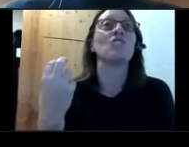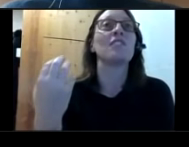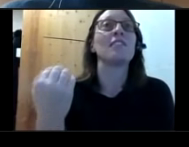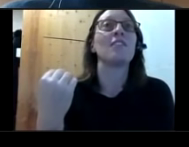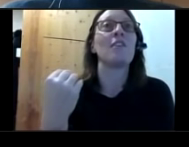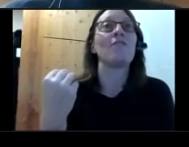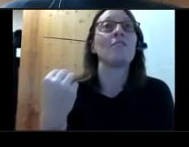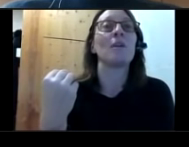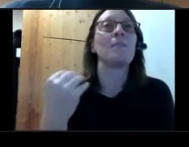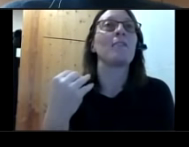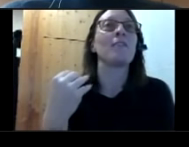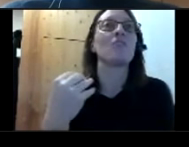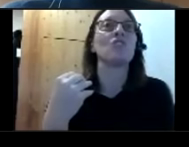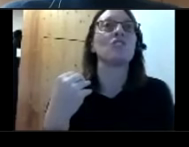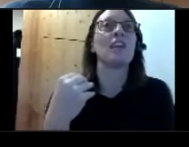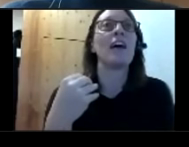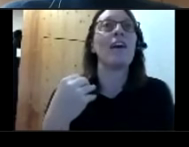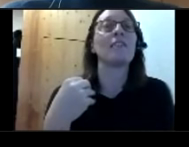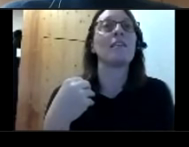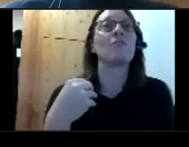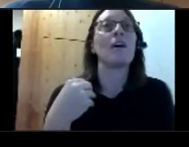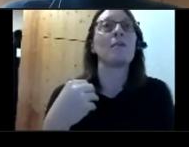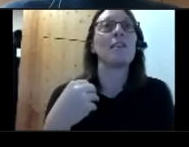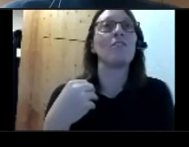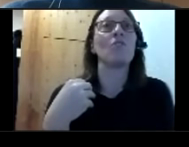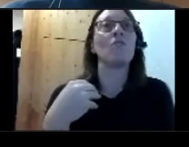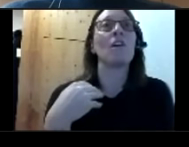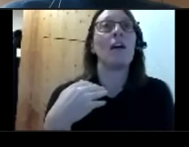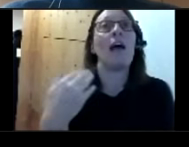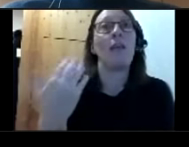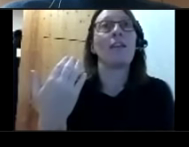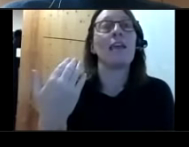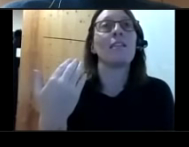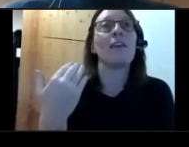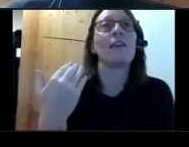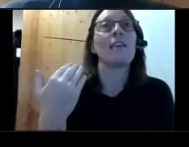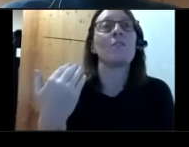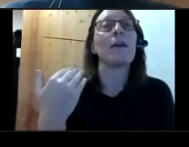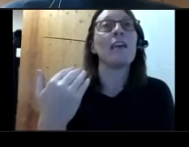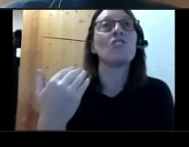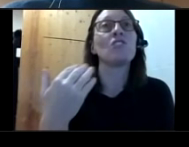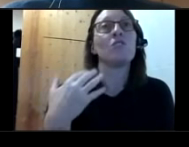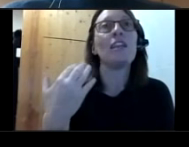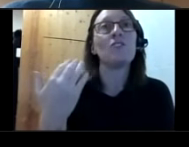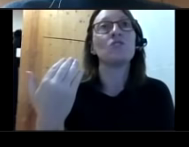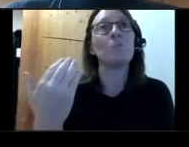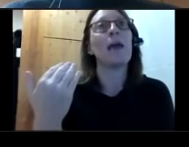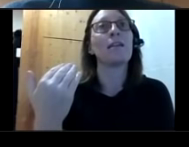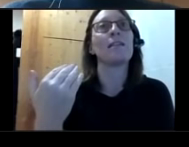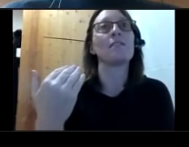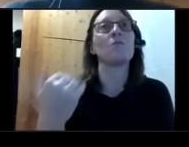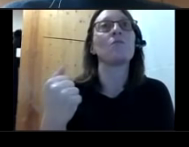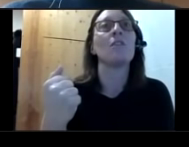you should consider that if you expect that student to have access to that material and that's the expectation, then it should